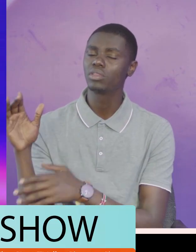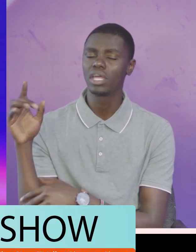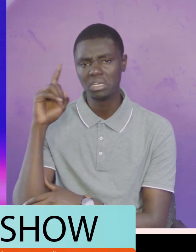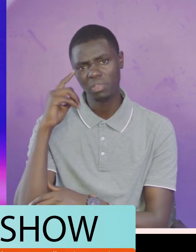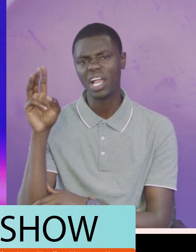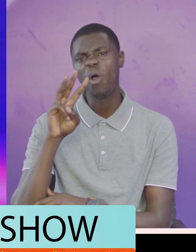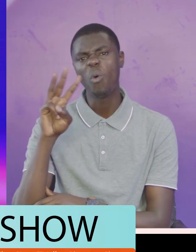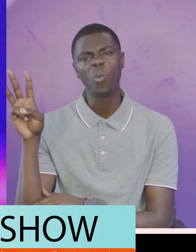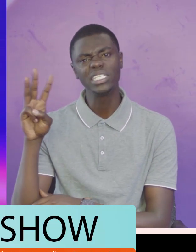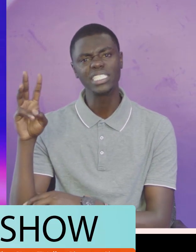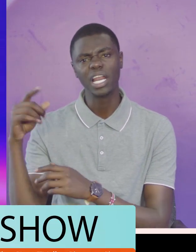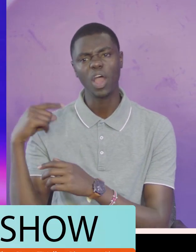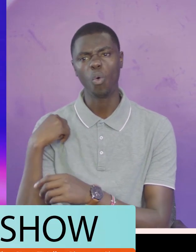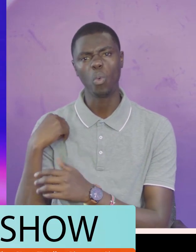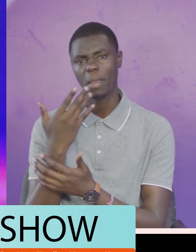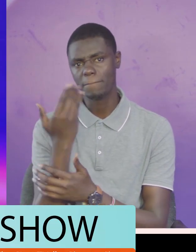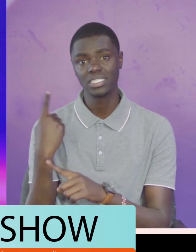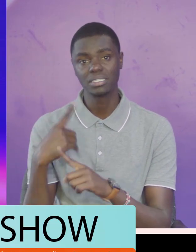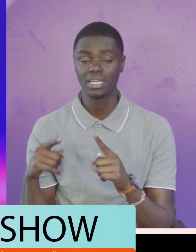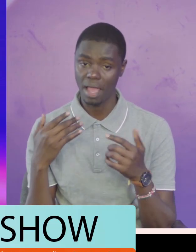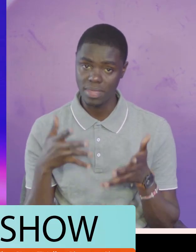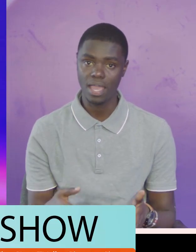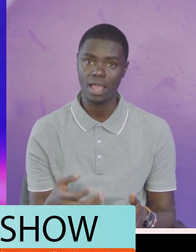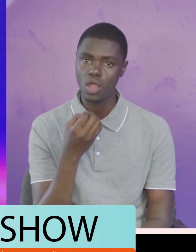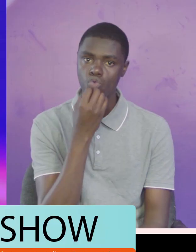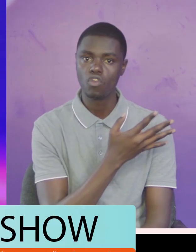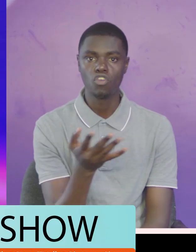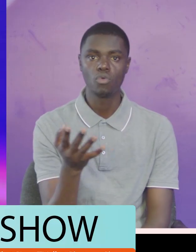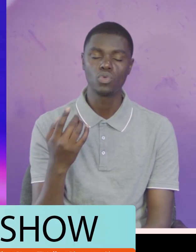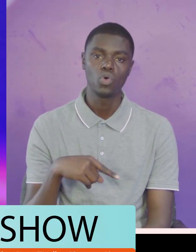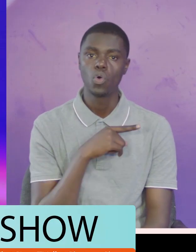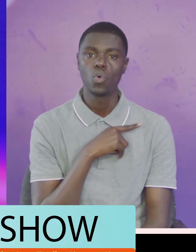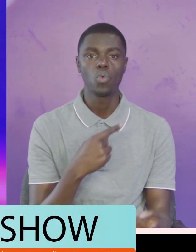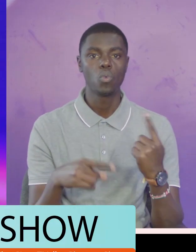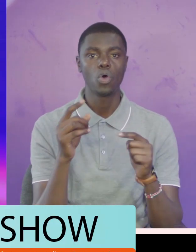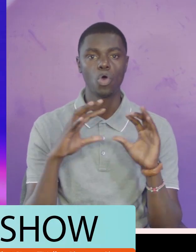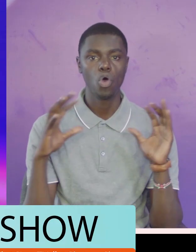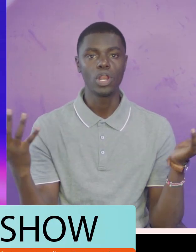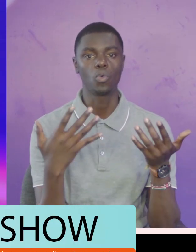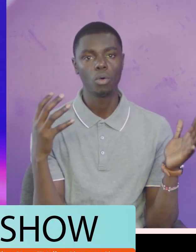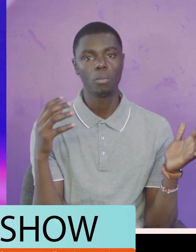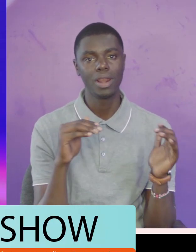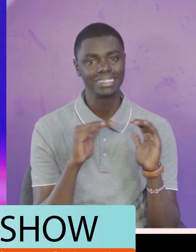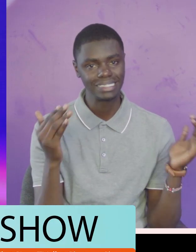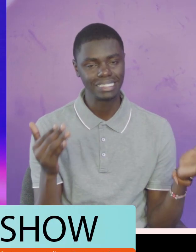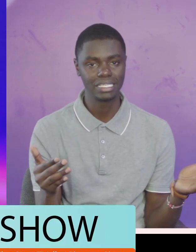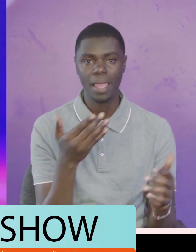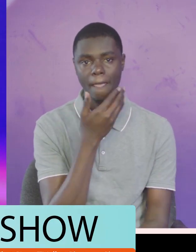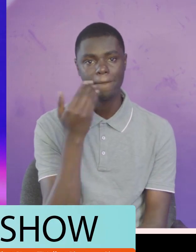we think Western clothing is the best. But I'm here to tell you that we won on a global